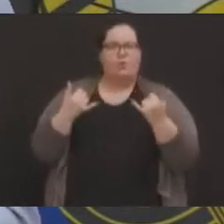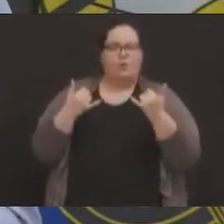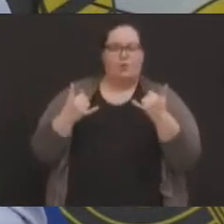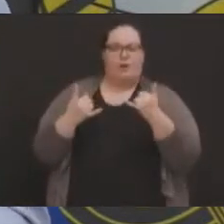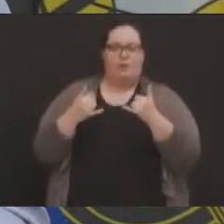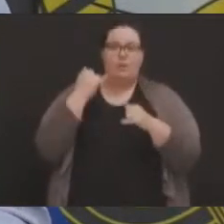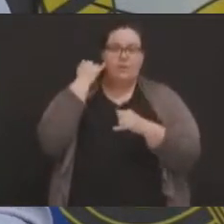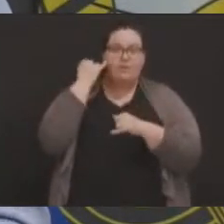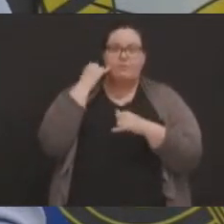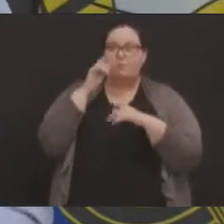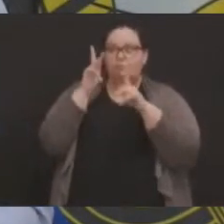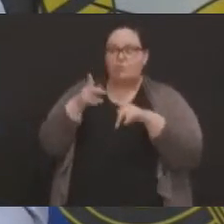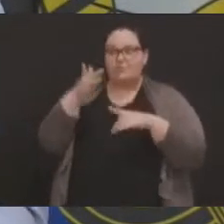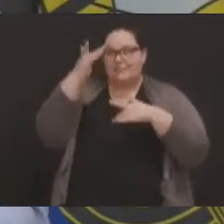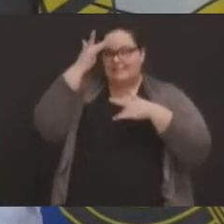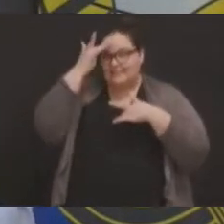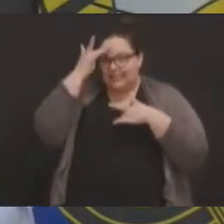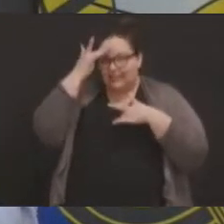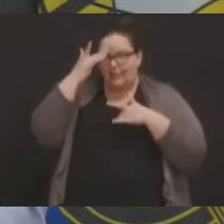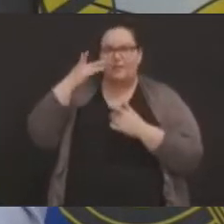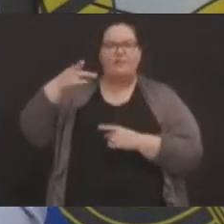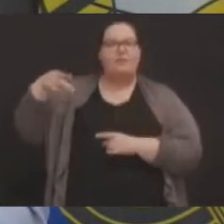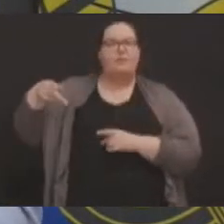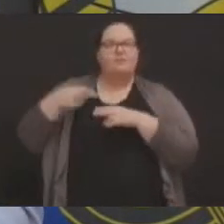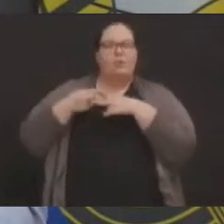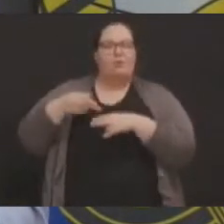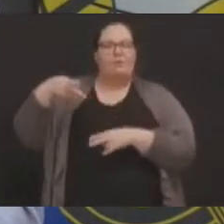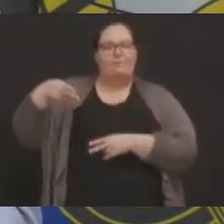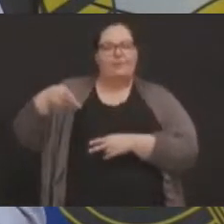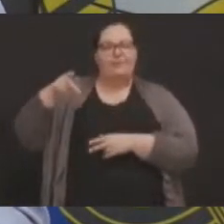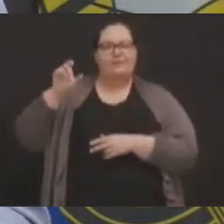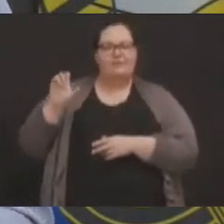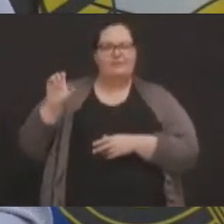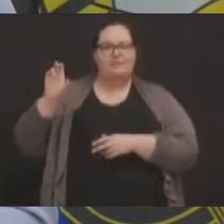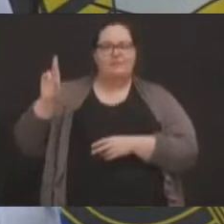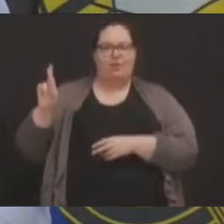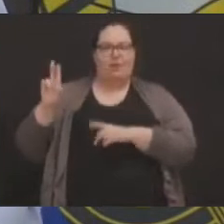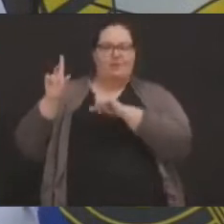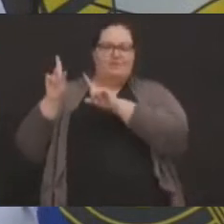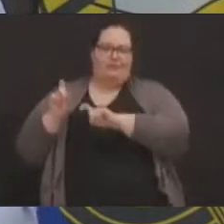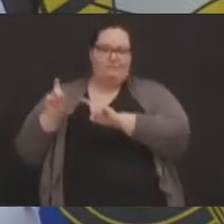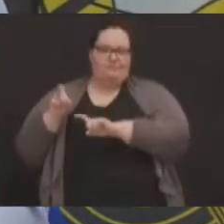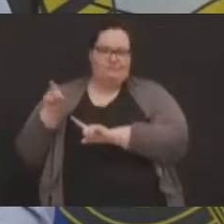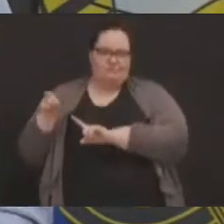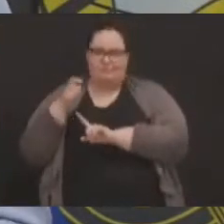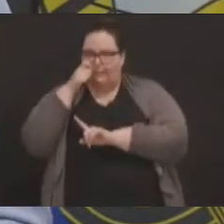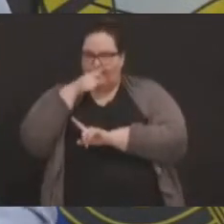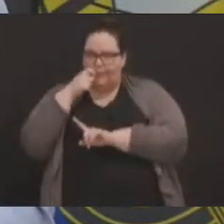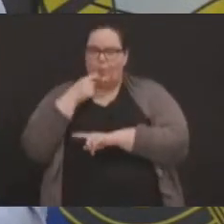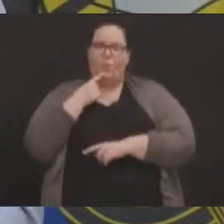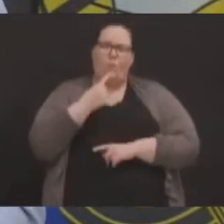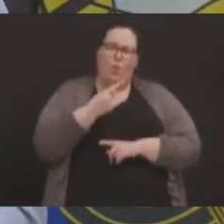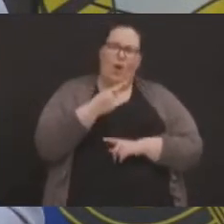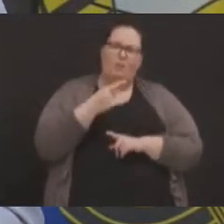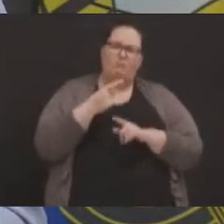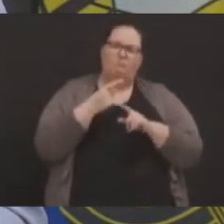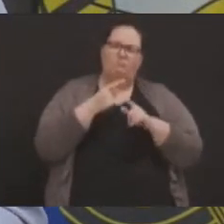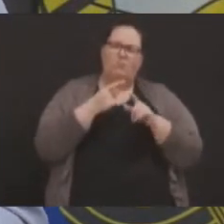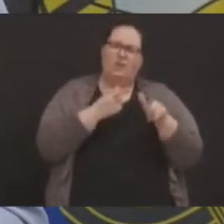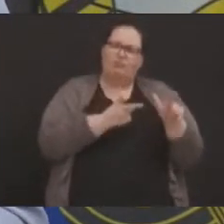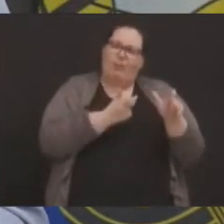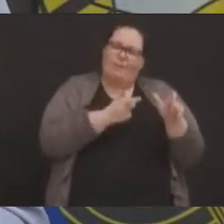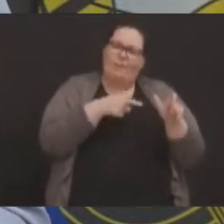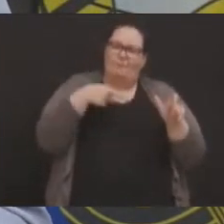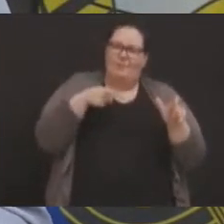very specific areas, and the supply is limited, so we use it very judiciously for some pre-op testing and for some long-term care